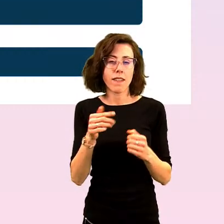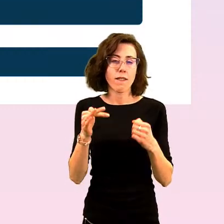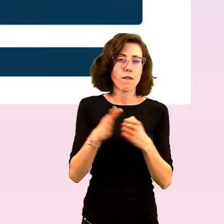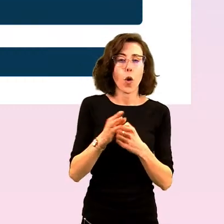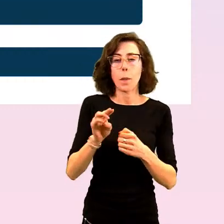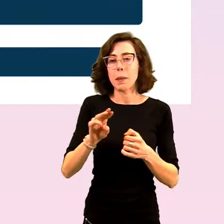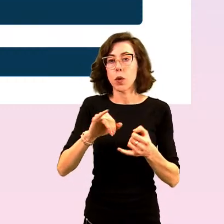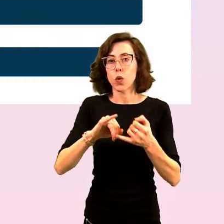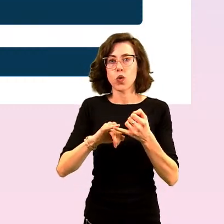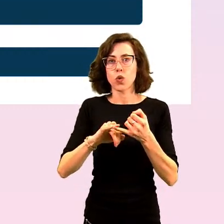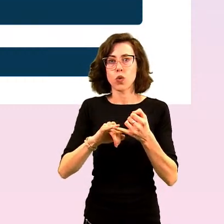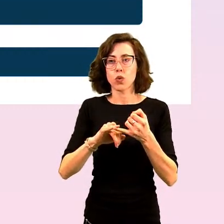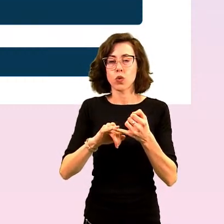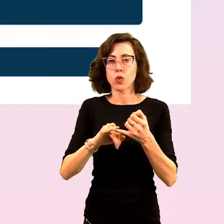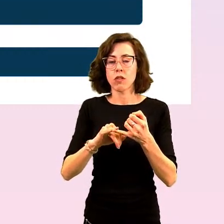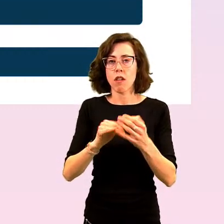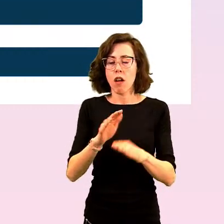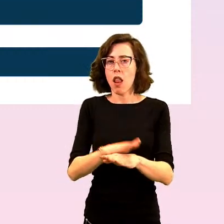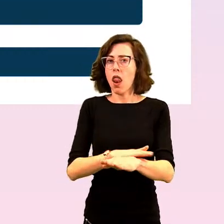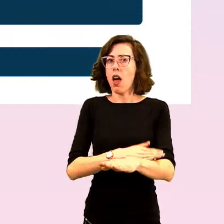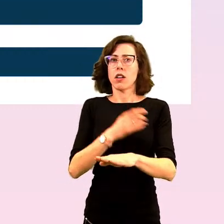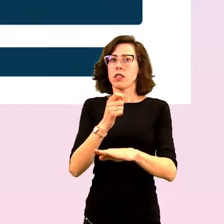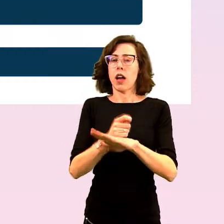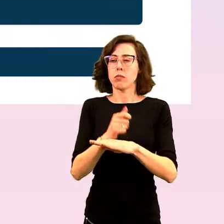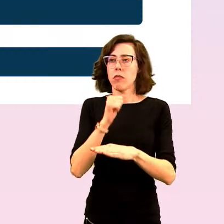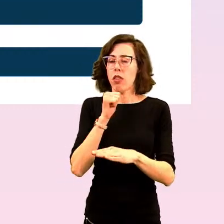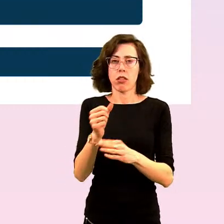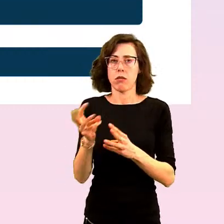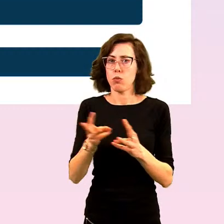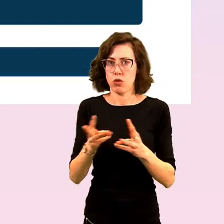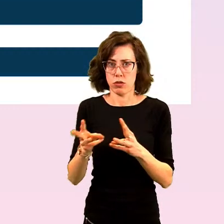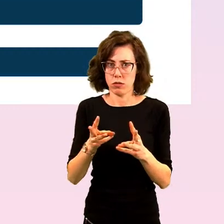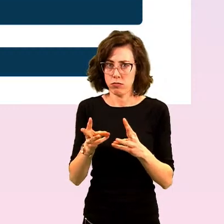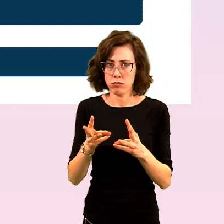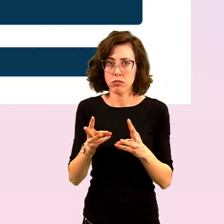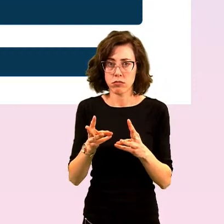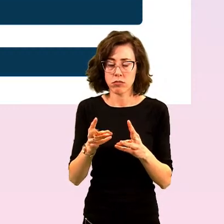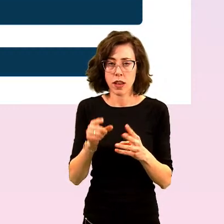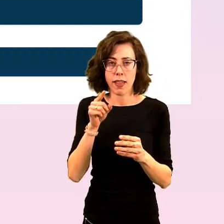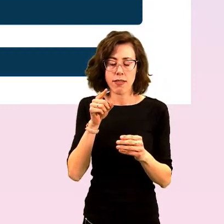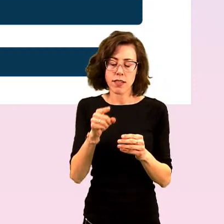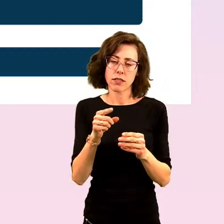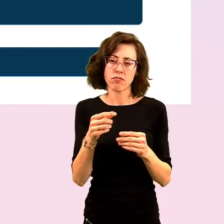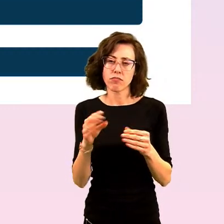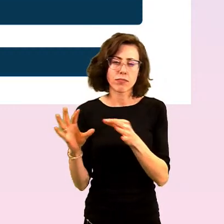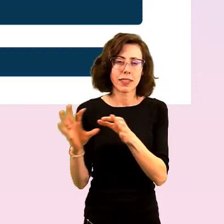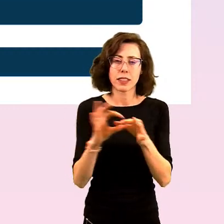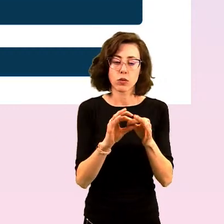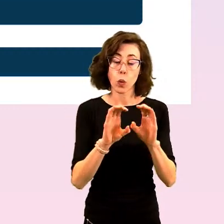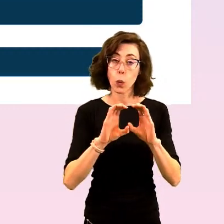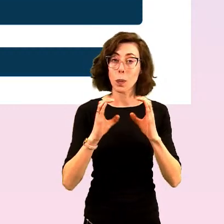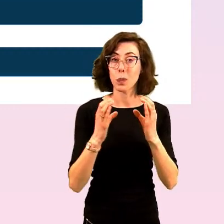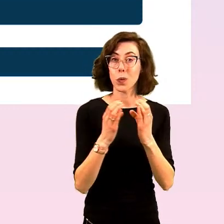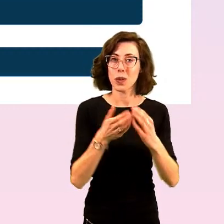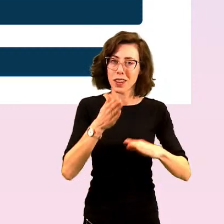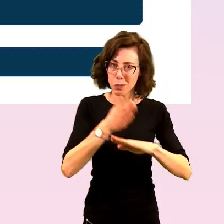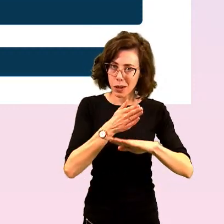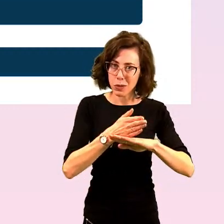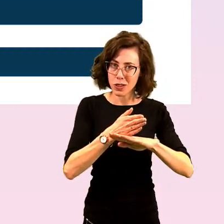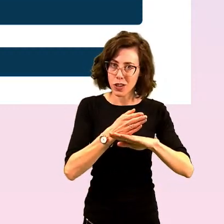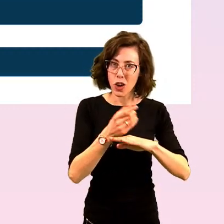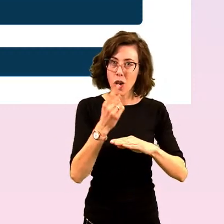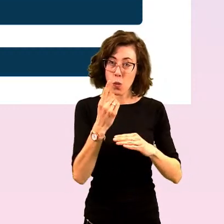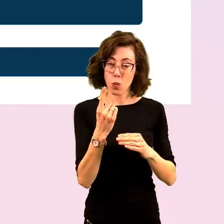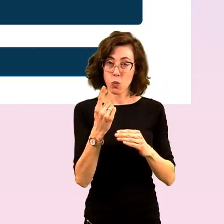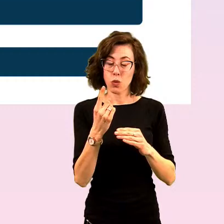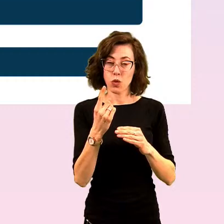people who are more distant from the labour force for a period, and that's community employment, the TOOS system, the Rural Social Scheme,